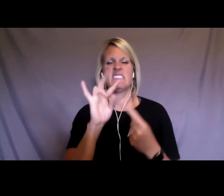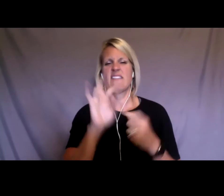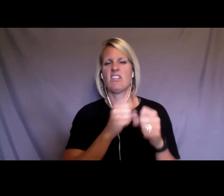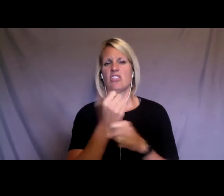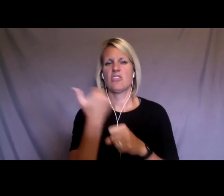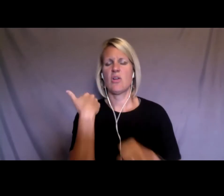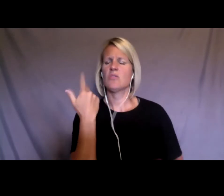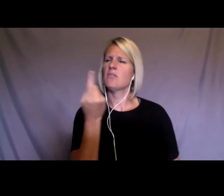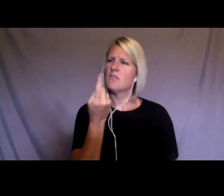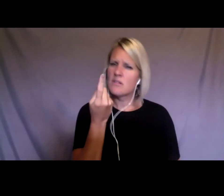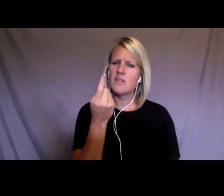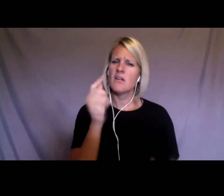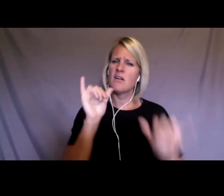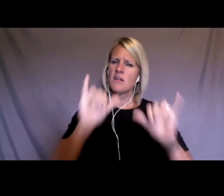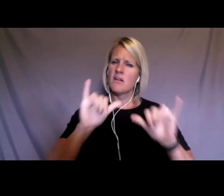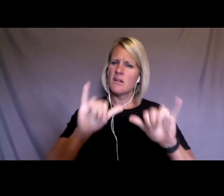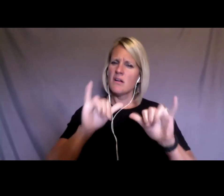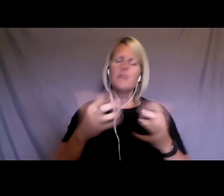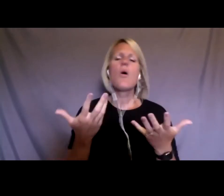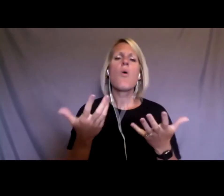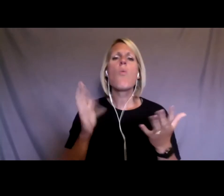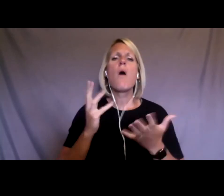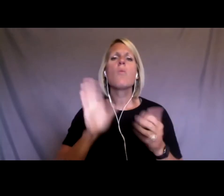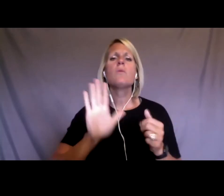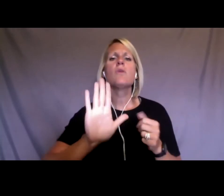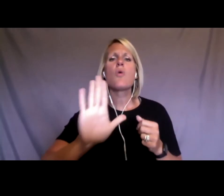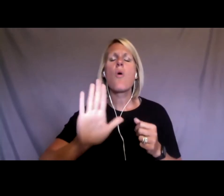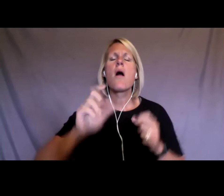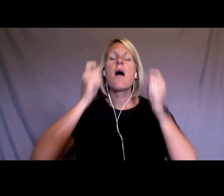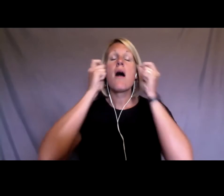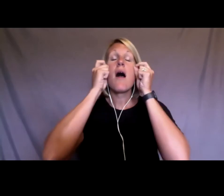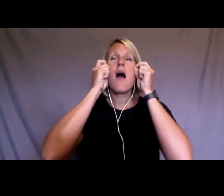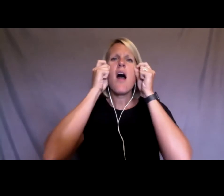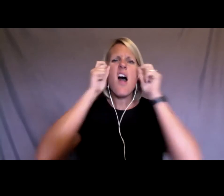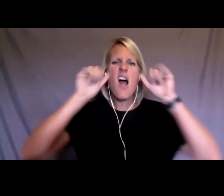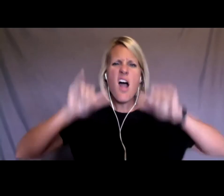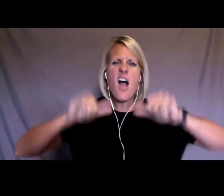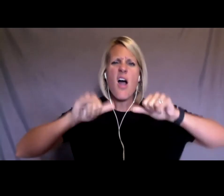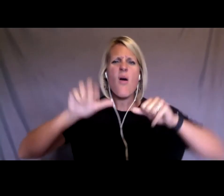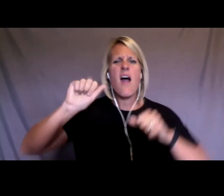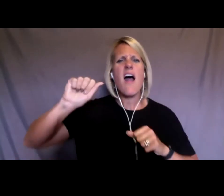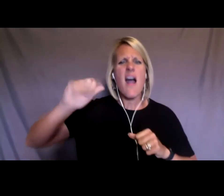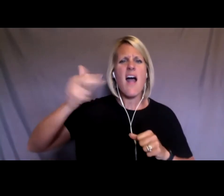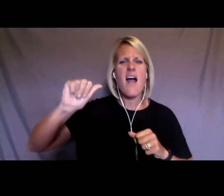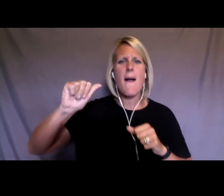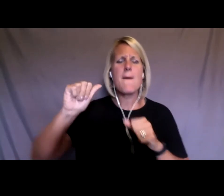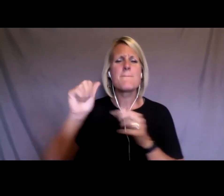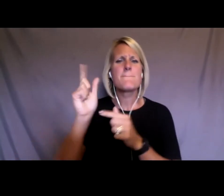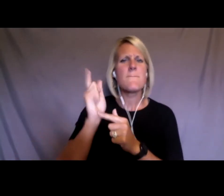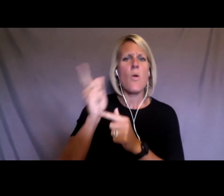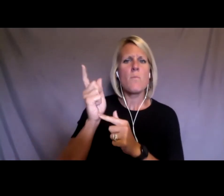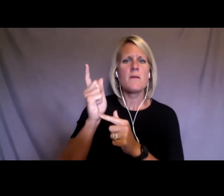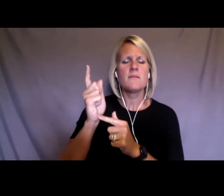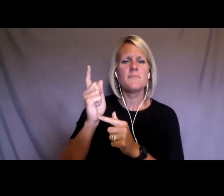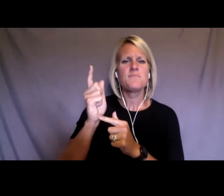chat, what was your aha moment that you and your community need to be